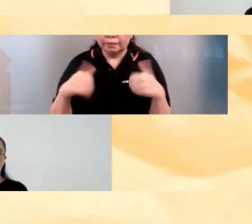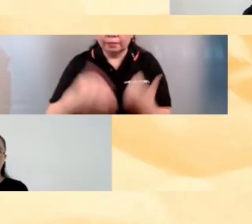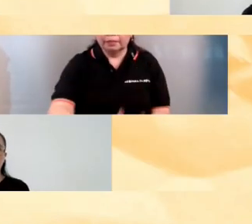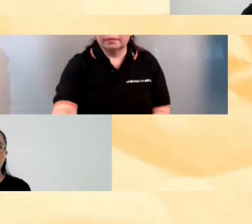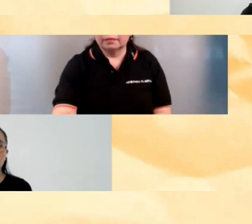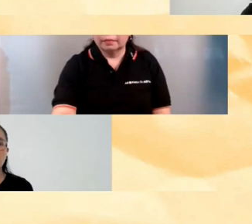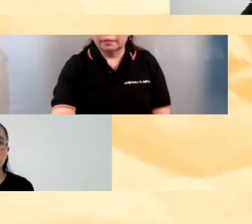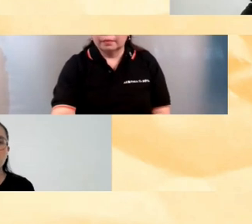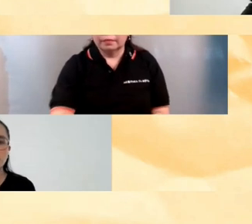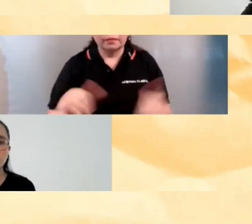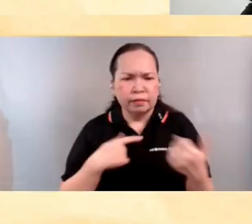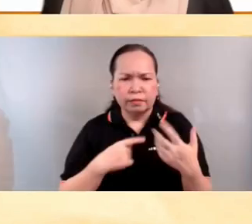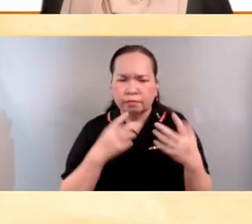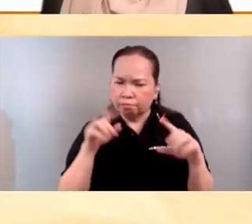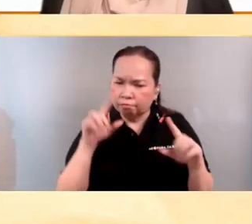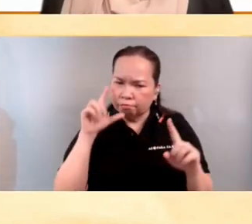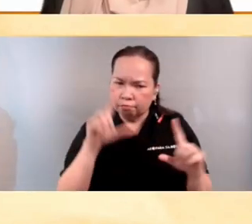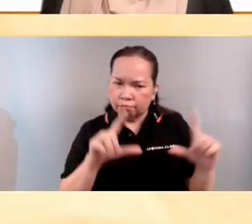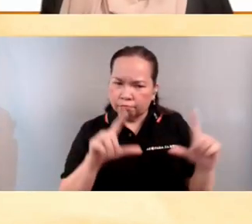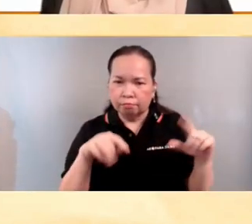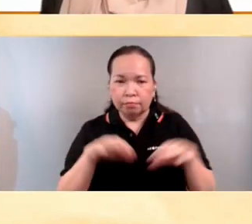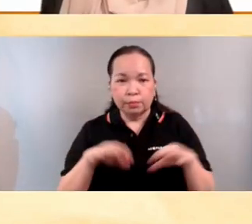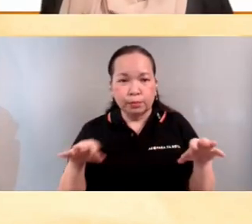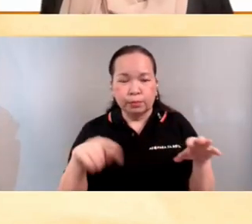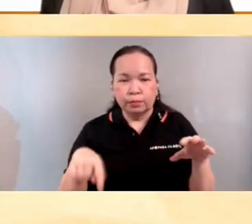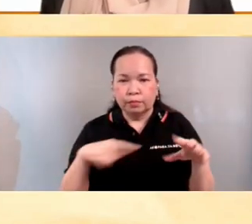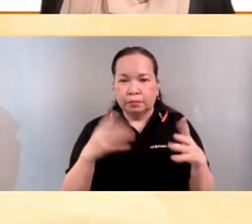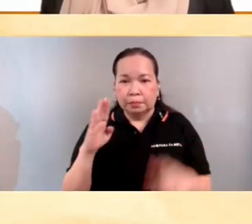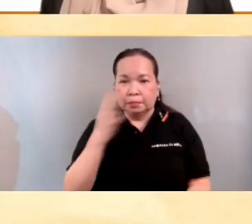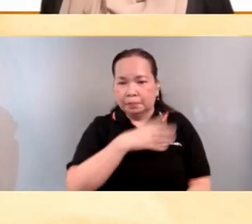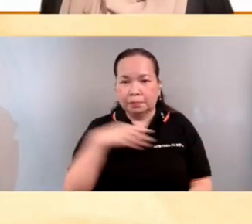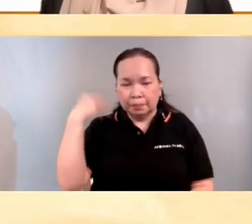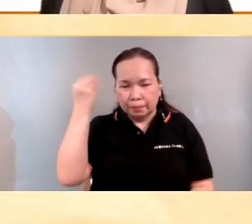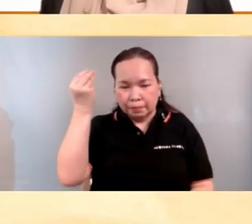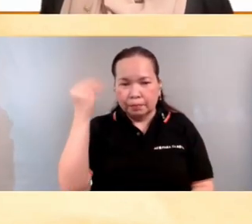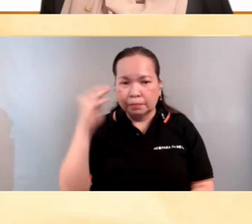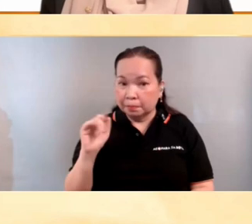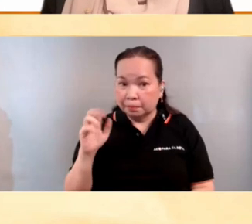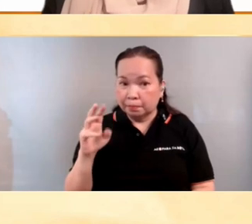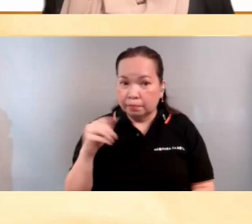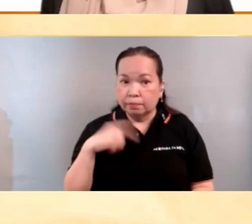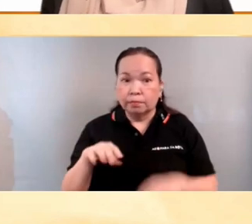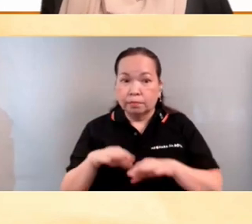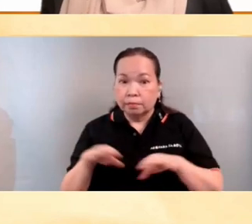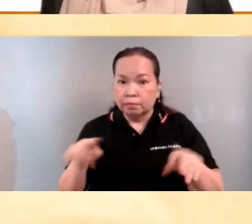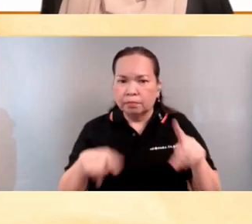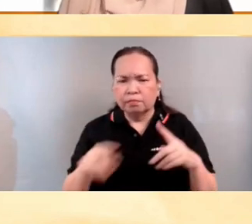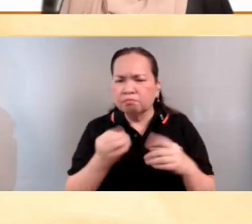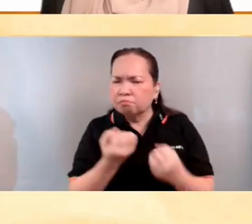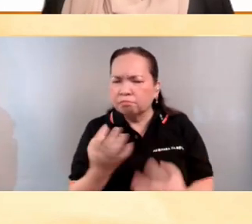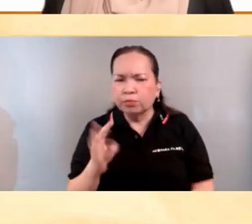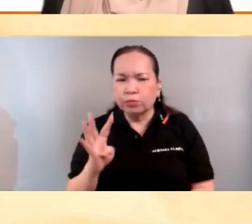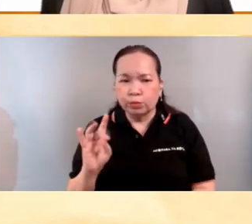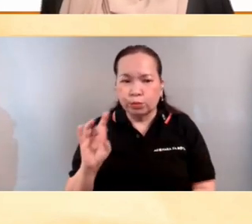context? Now, children or individuals aged 18 and below comprise 48% of the BARM's